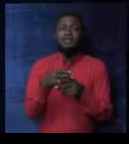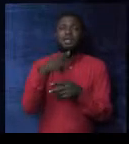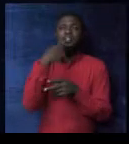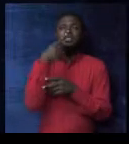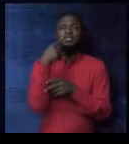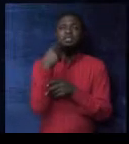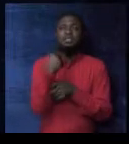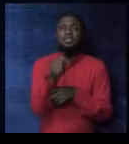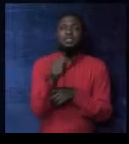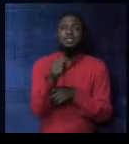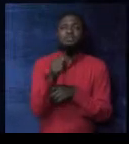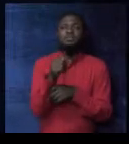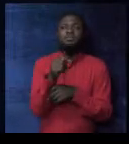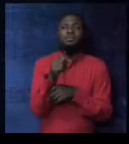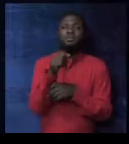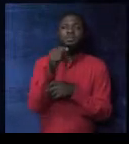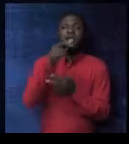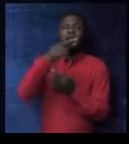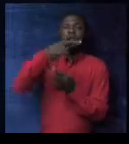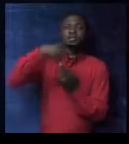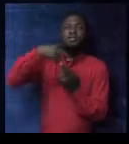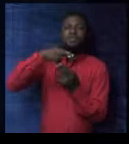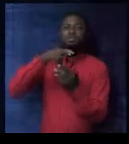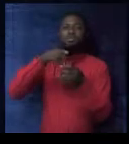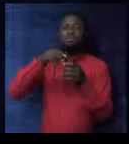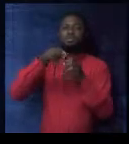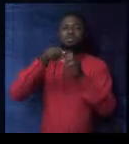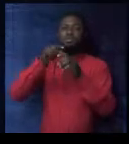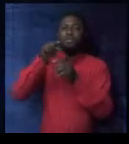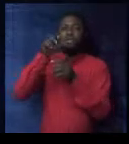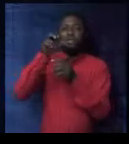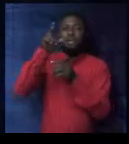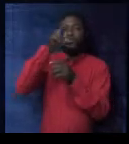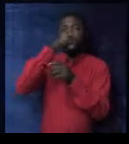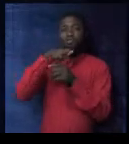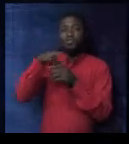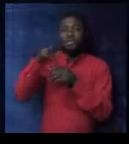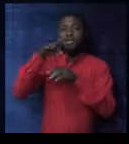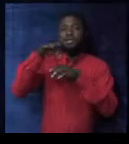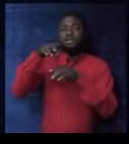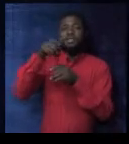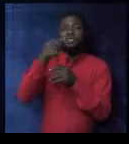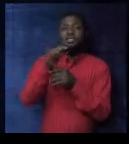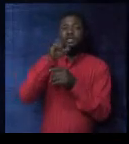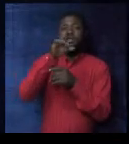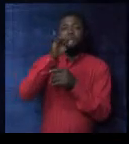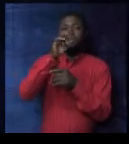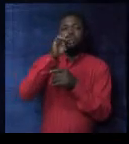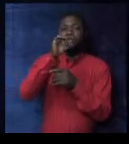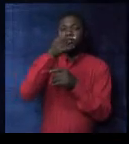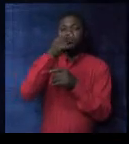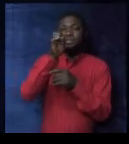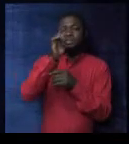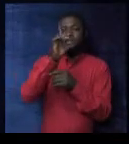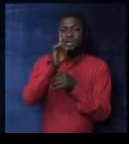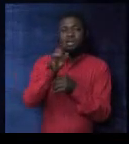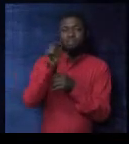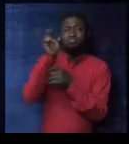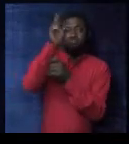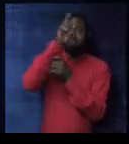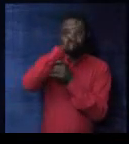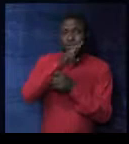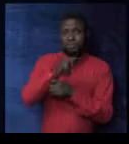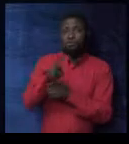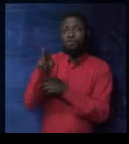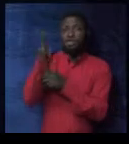the ringed planet. Even from the diagram here, you will see what we are talking about. It is nicknamed the ring